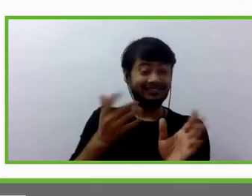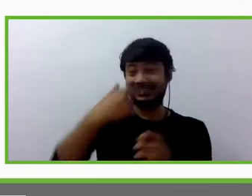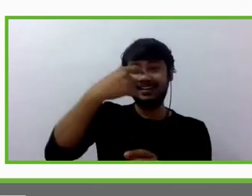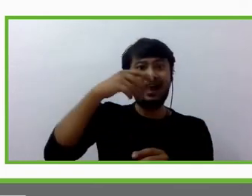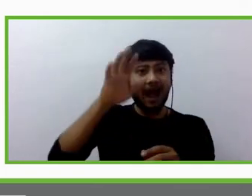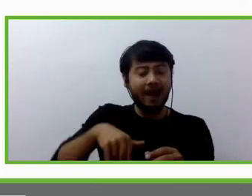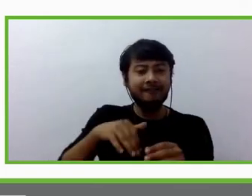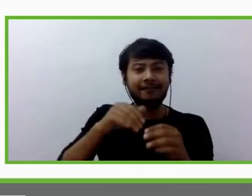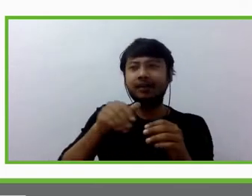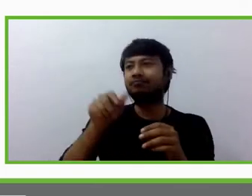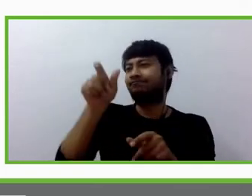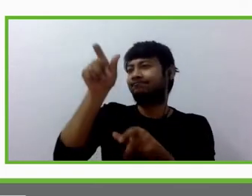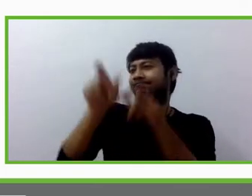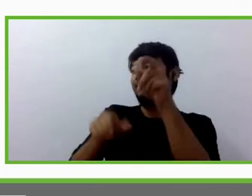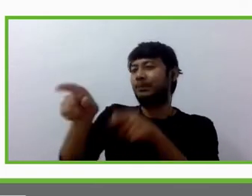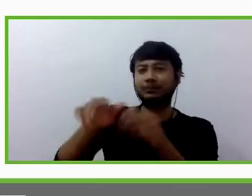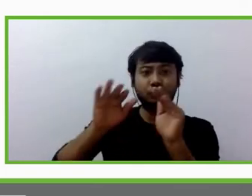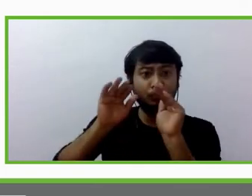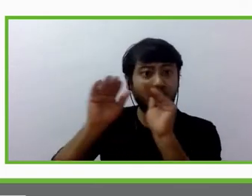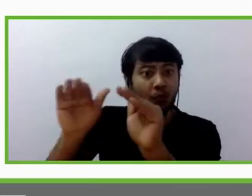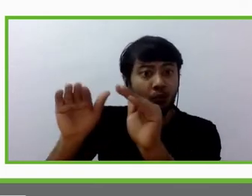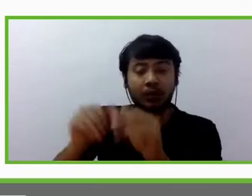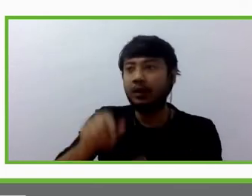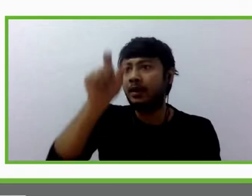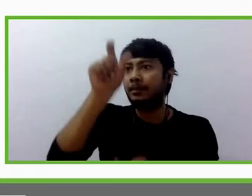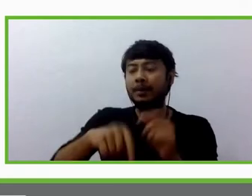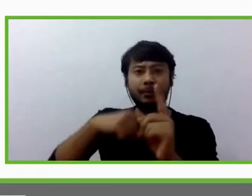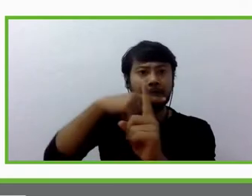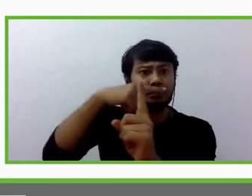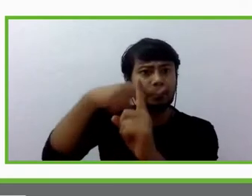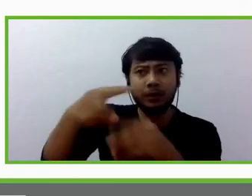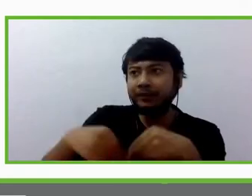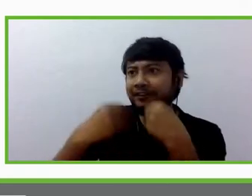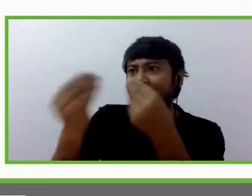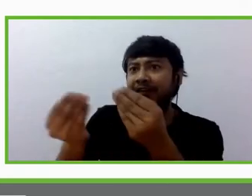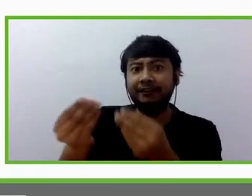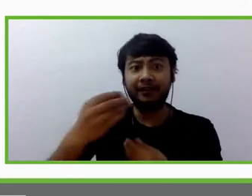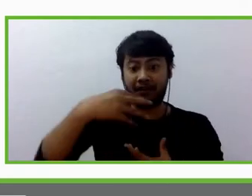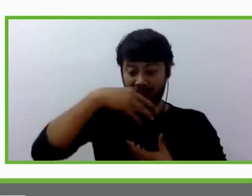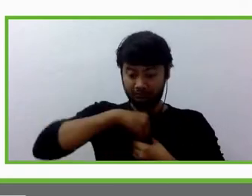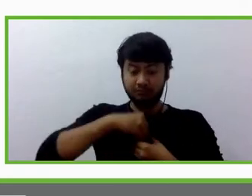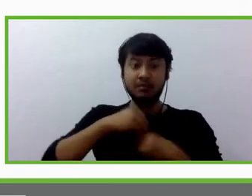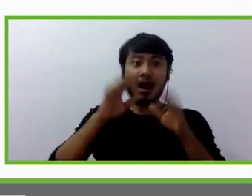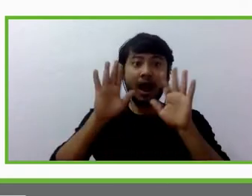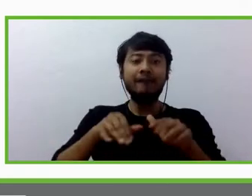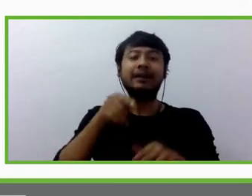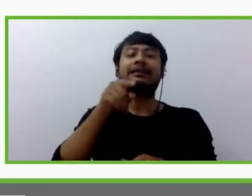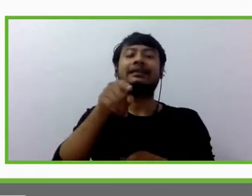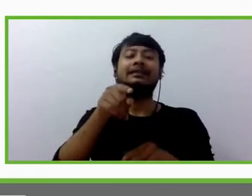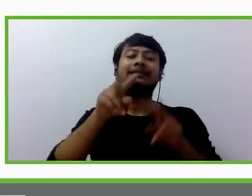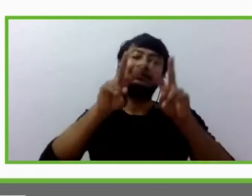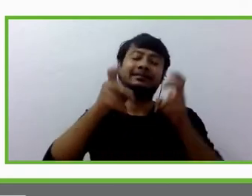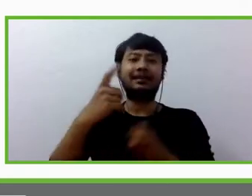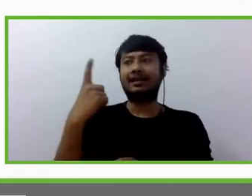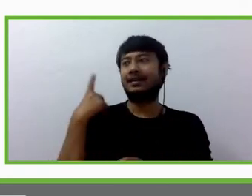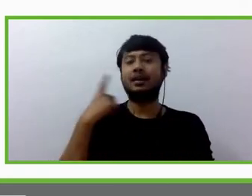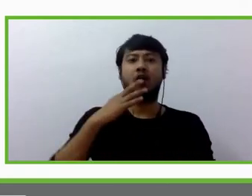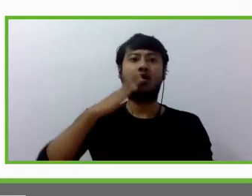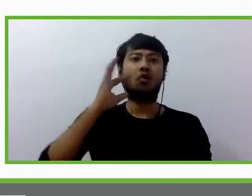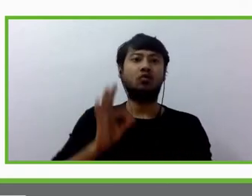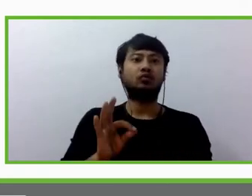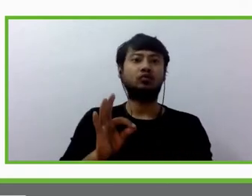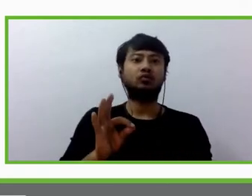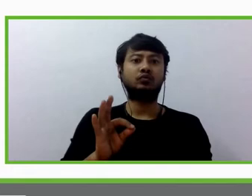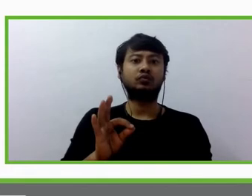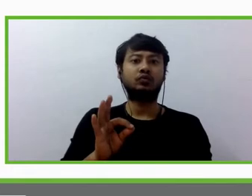for other people's goodwill? Those are some of the attributes of a leader. You know, let's say you have the